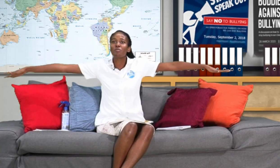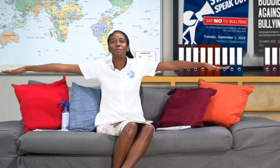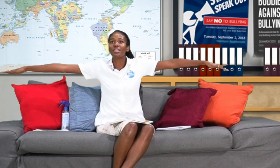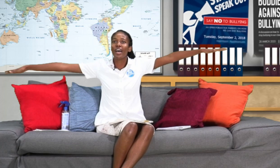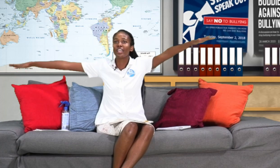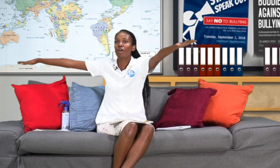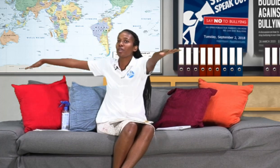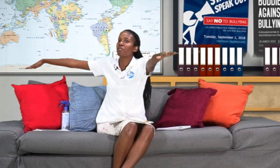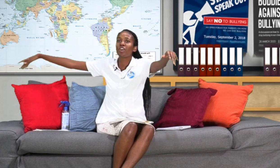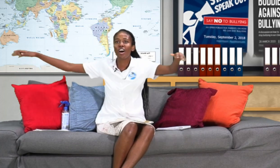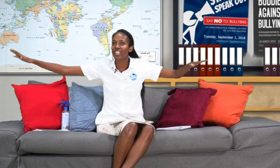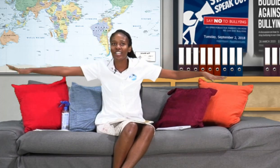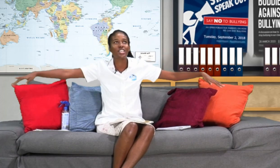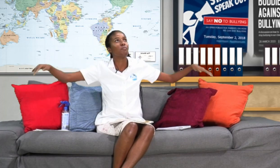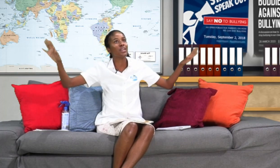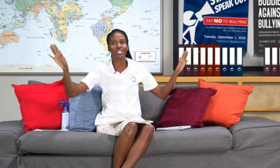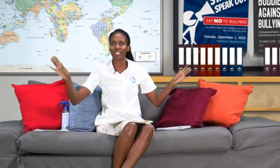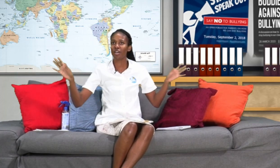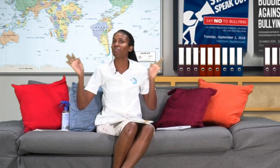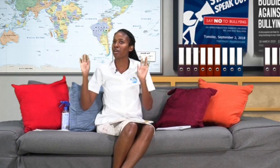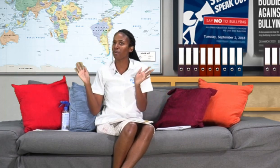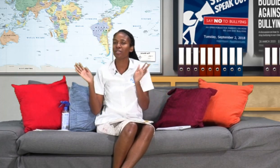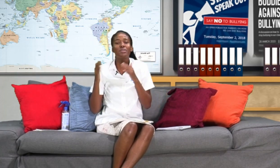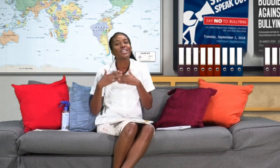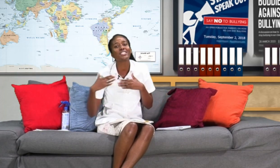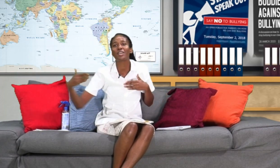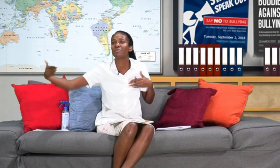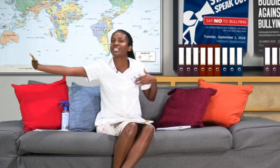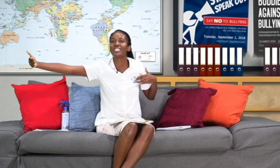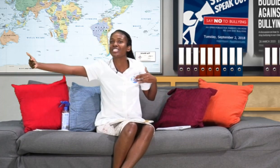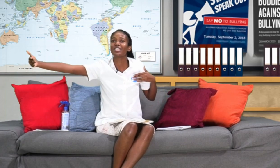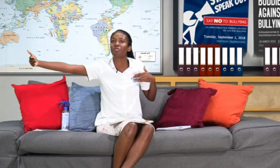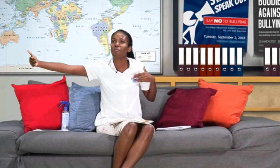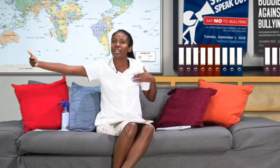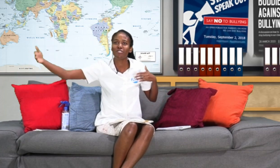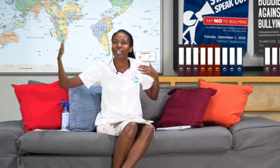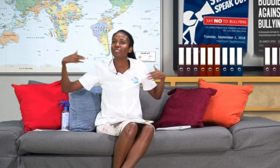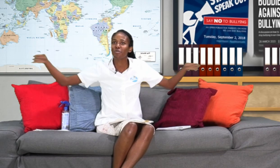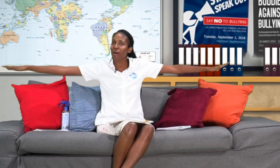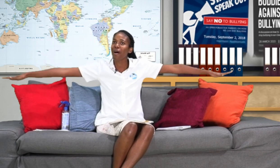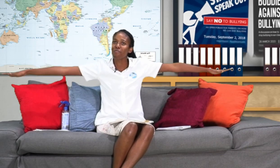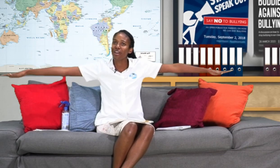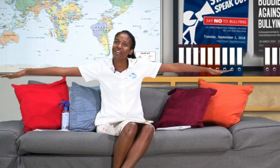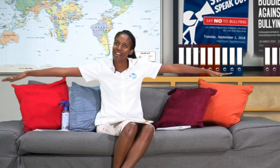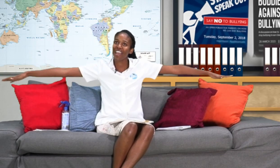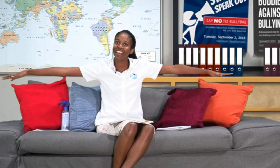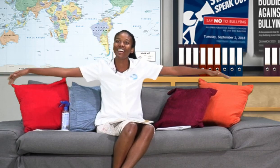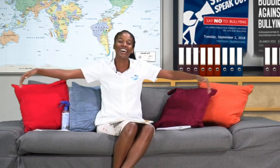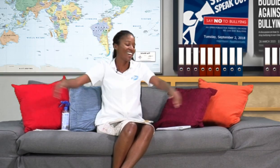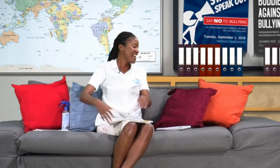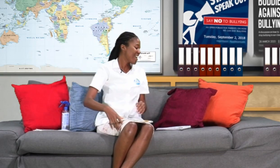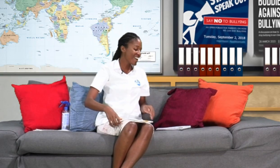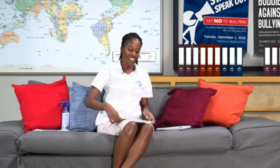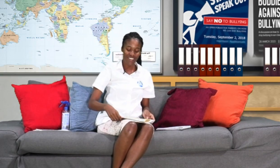let's remember the helicopter move. Guardians, big sister, big brother, please keep the distance from me so I can do my homework,